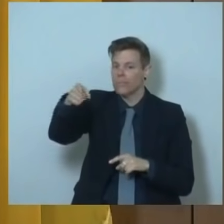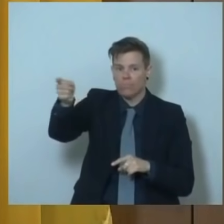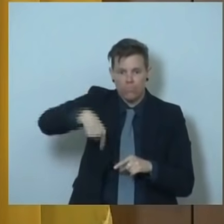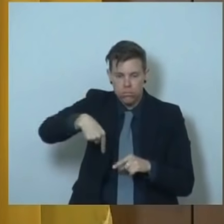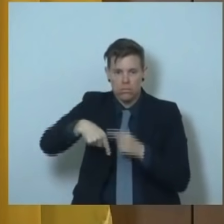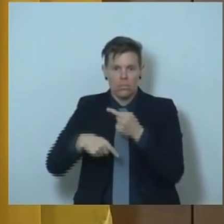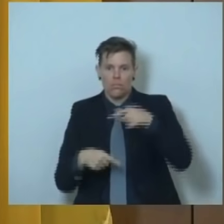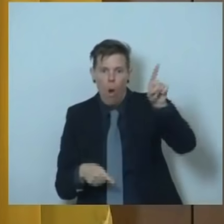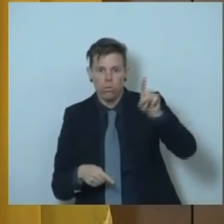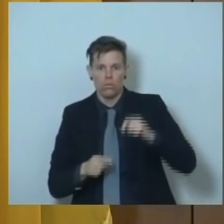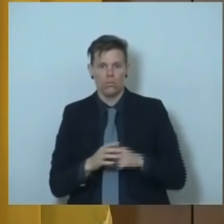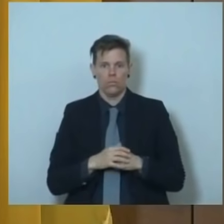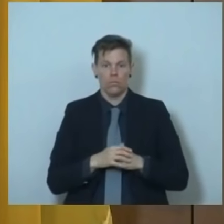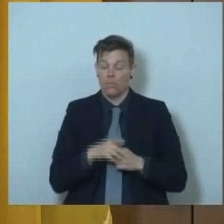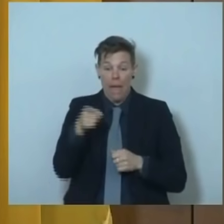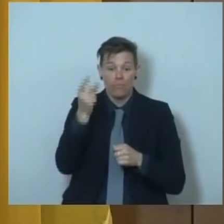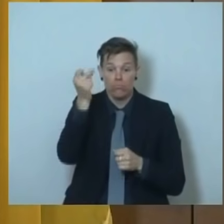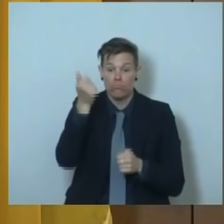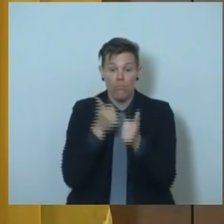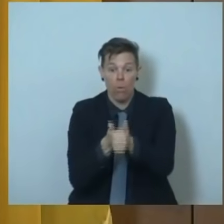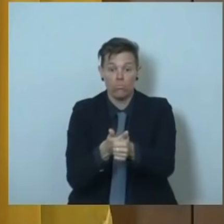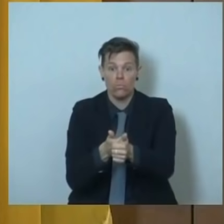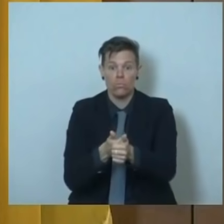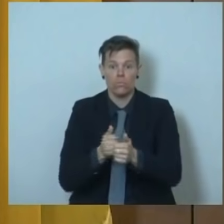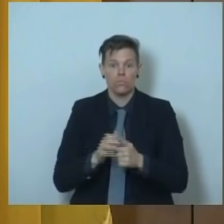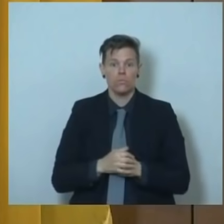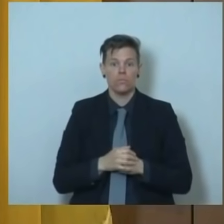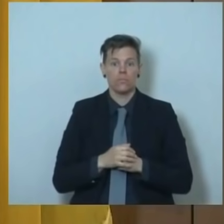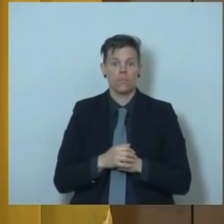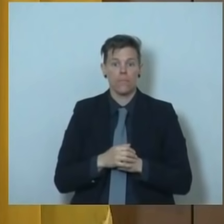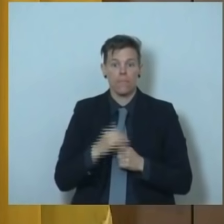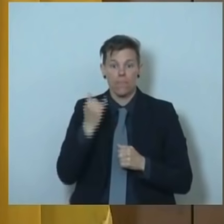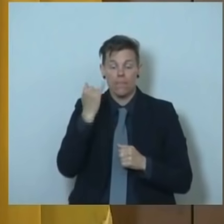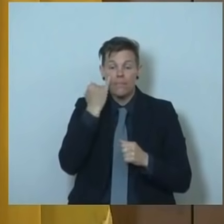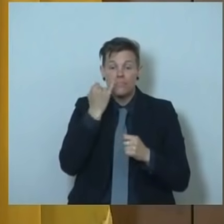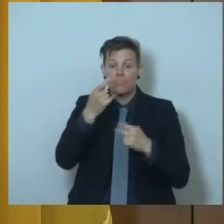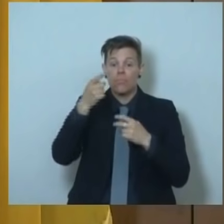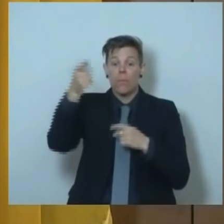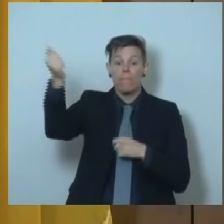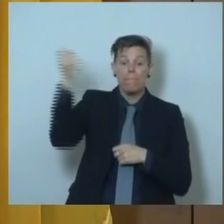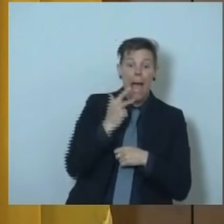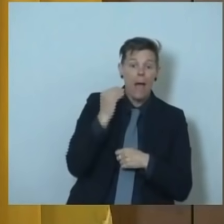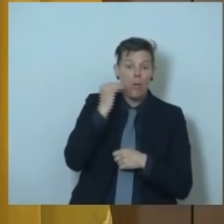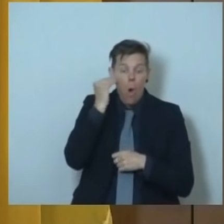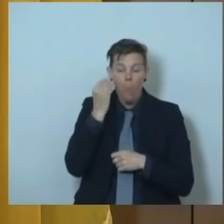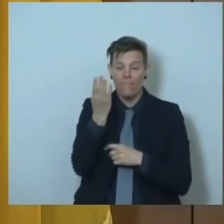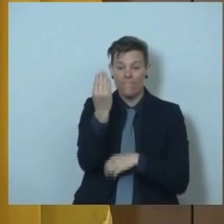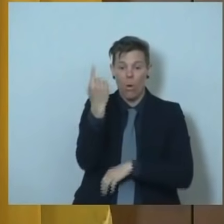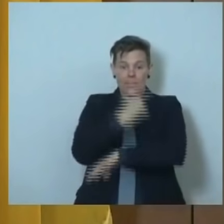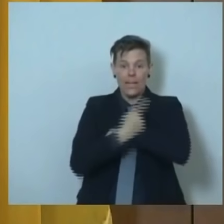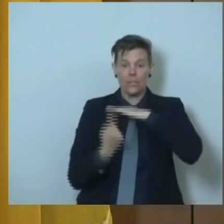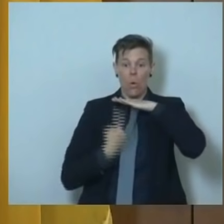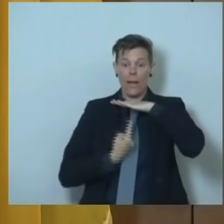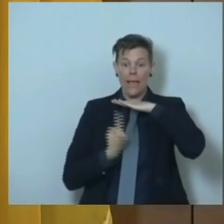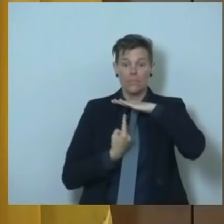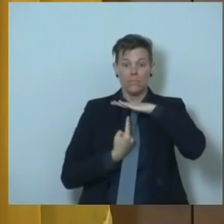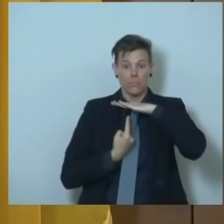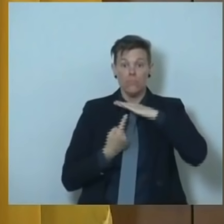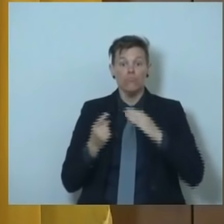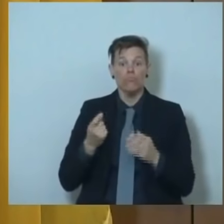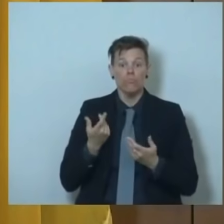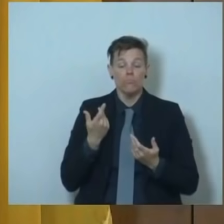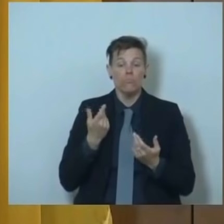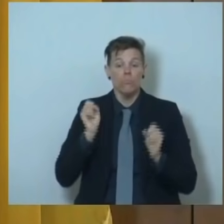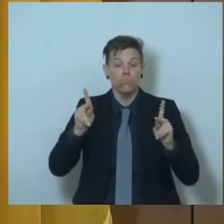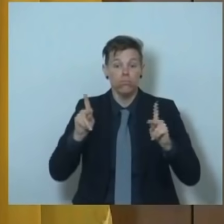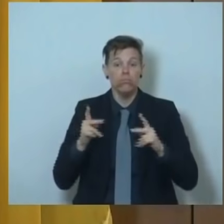country, you have to go. But they quarantined people when they returned, and they also really worked to eliminate anything that